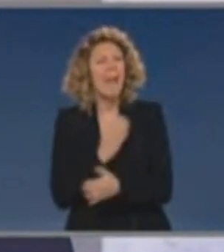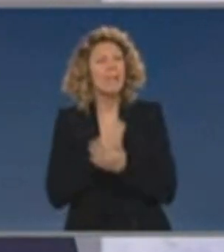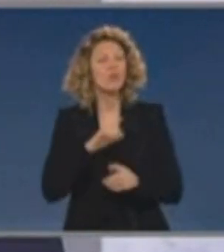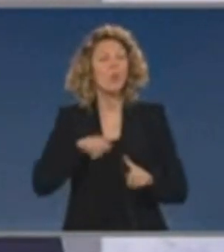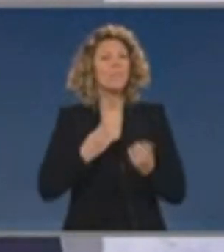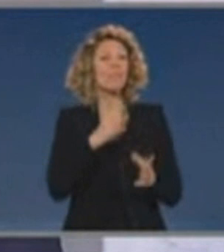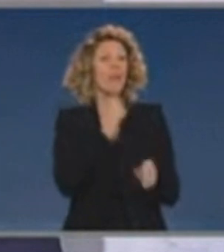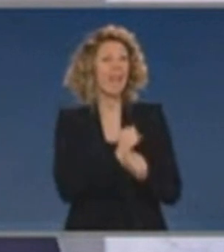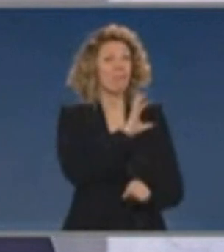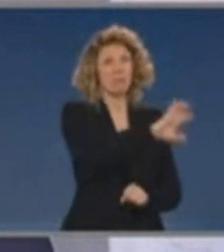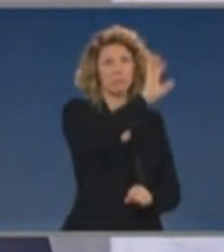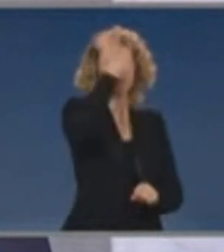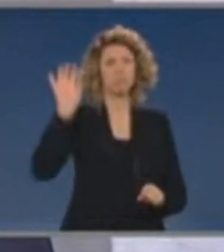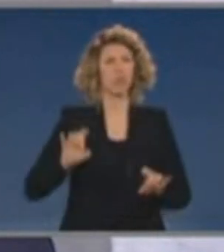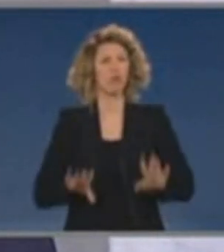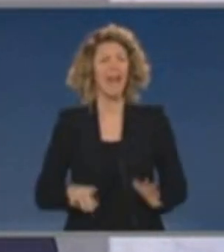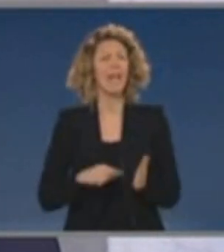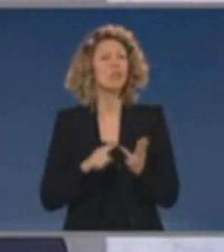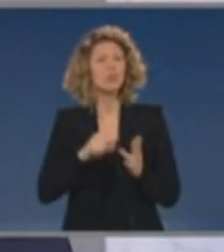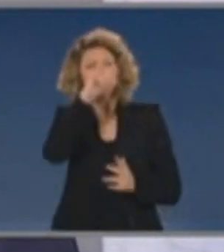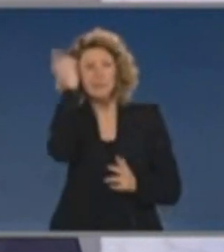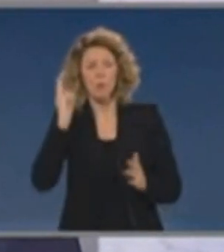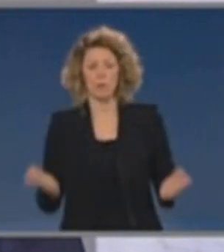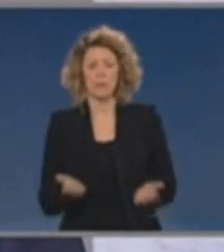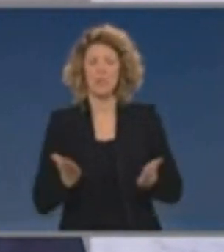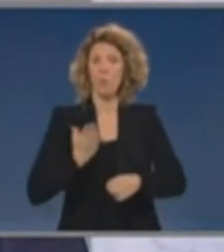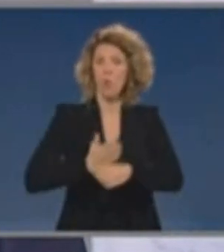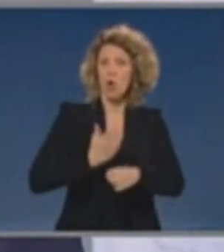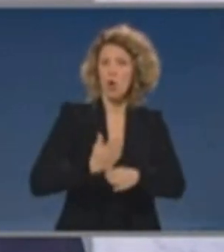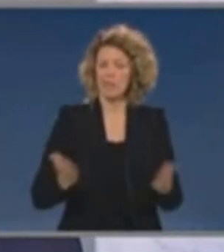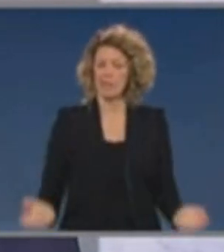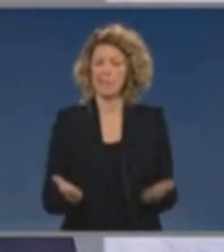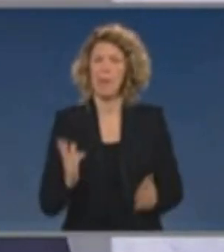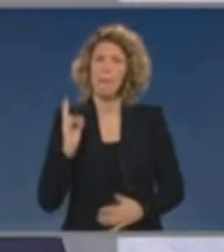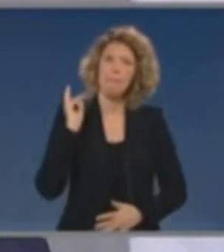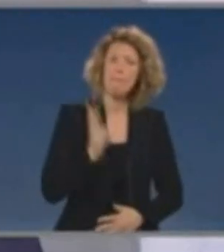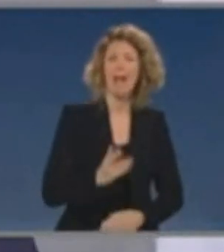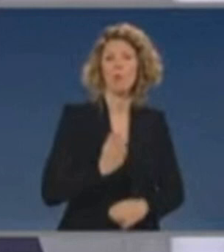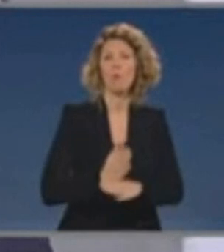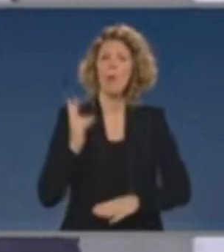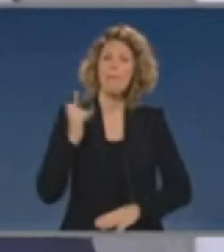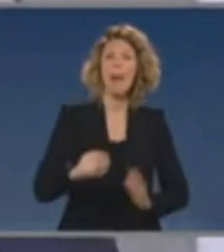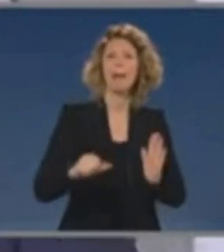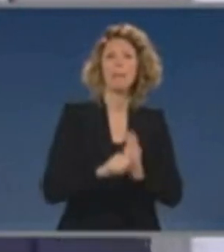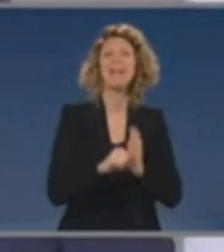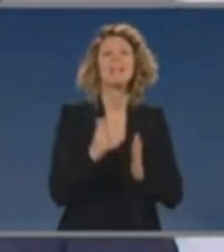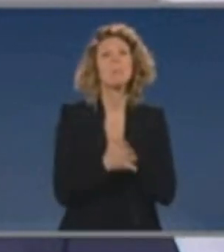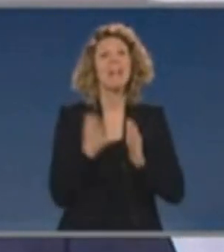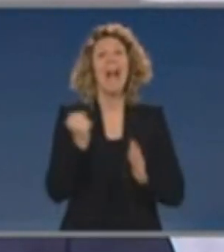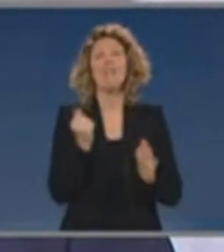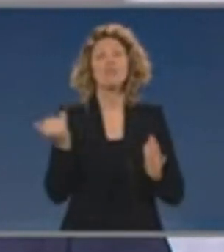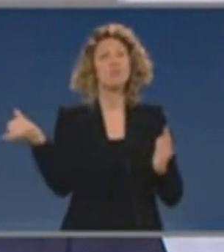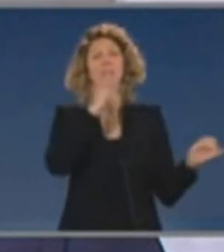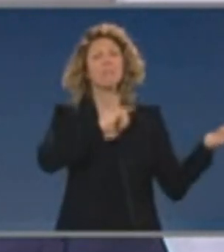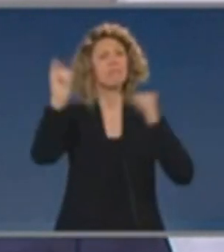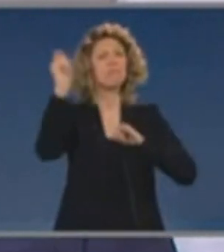that are consistent with creating jobs and making jobs. And I think the decision to open up the interstate travel is